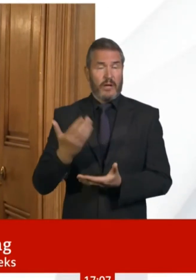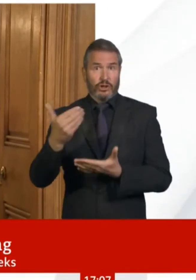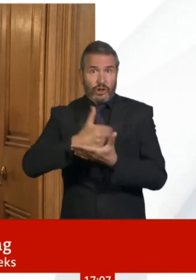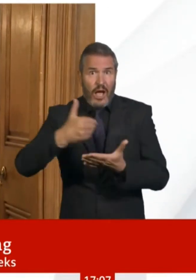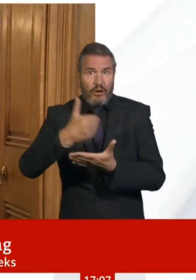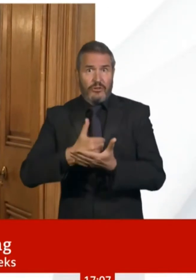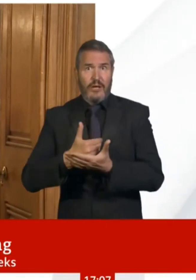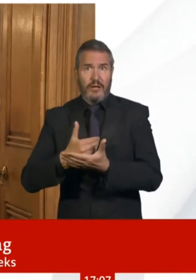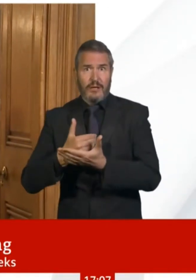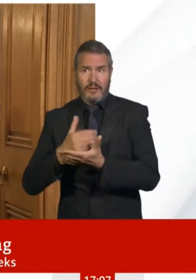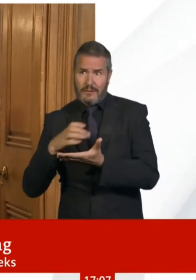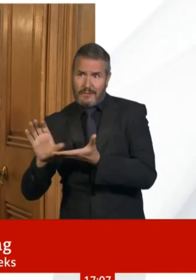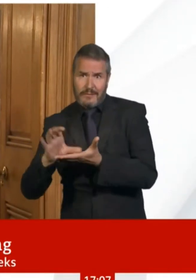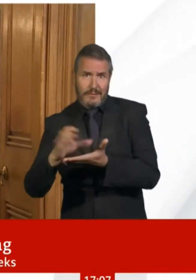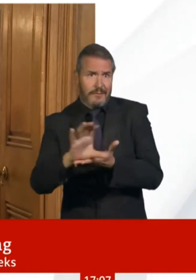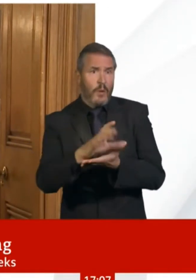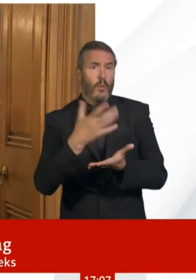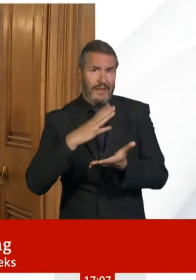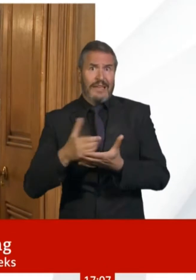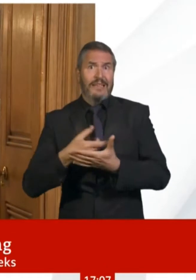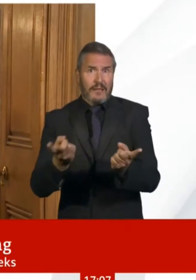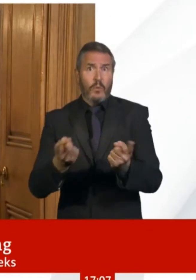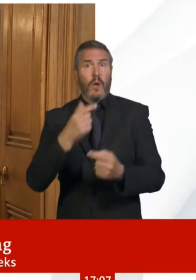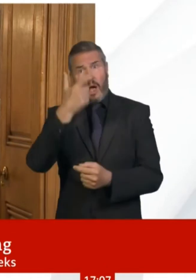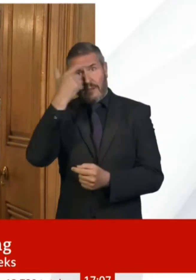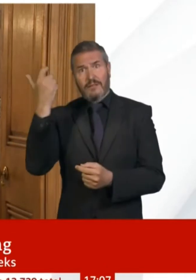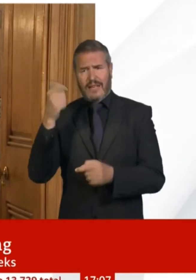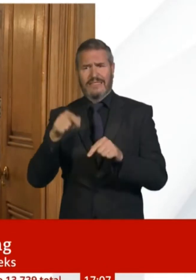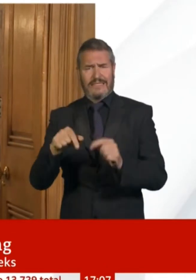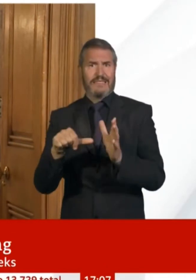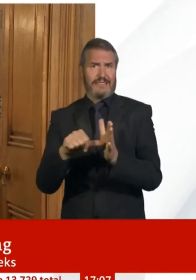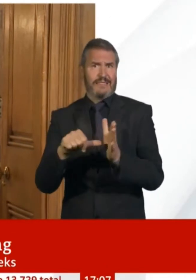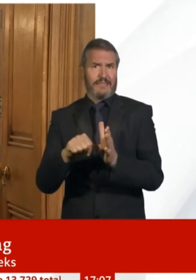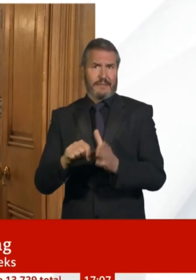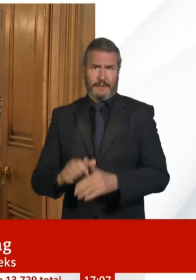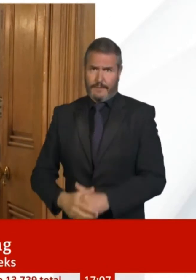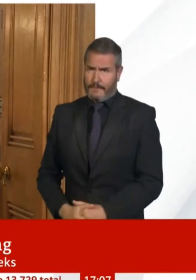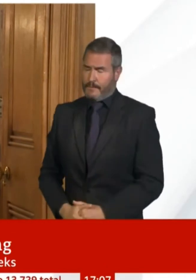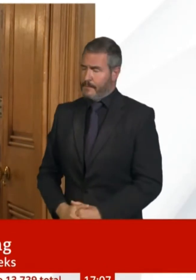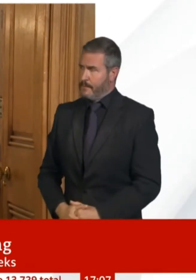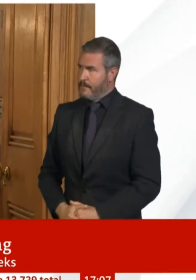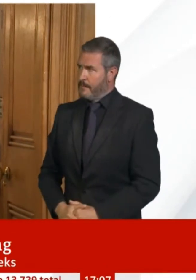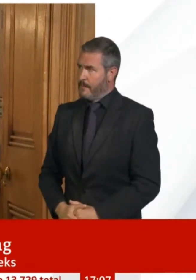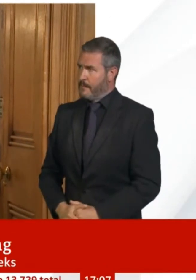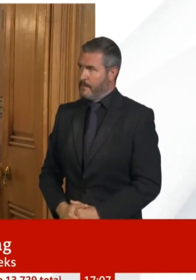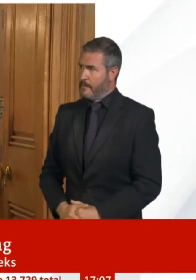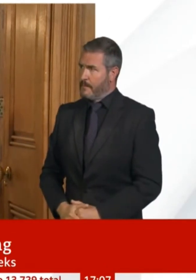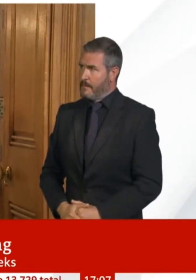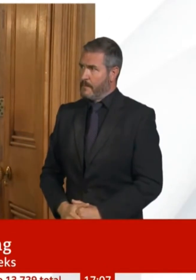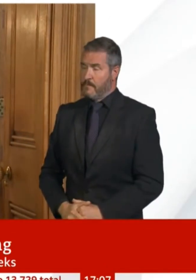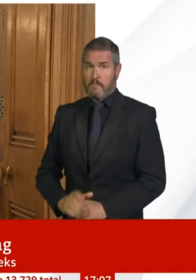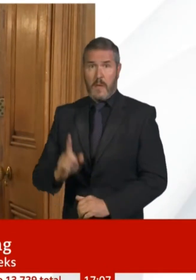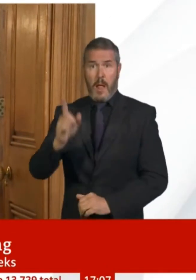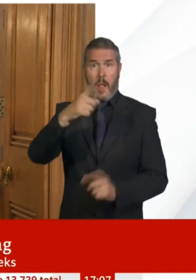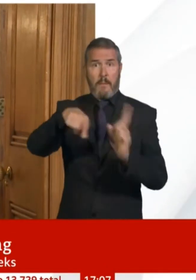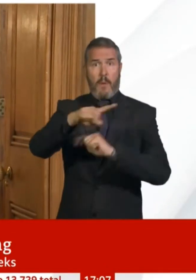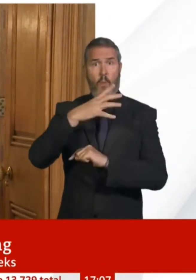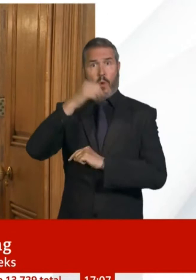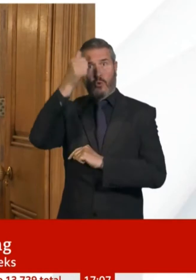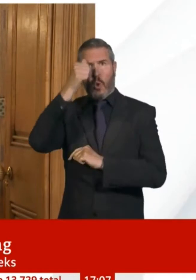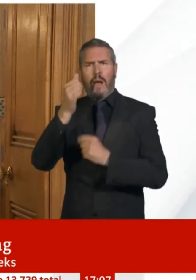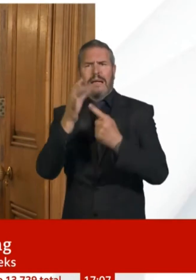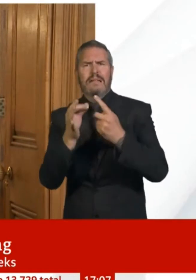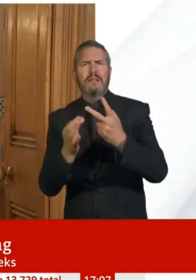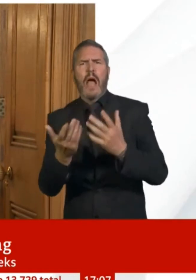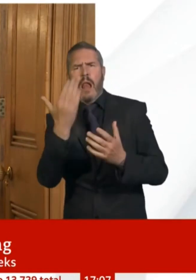to support the most vulnerable in our society. And I know that many people would like to hear more details. Some people are calling